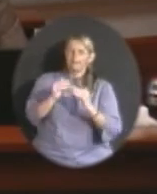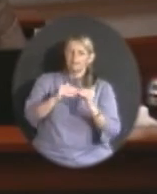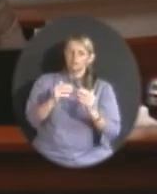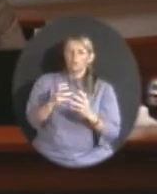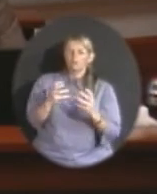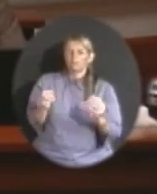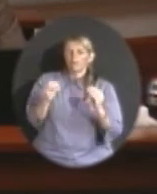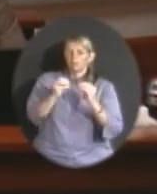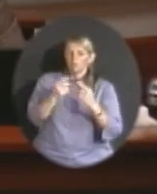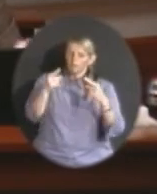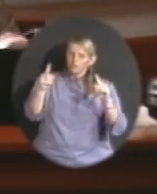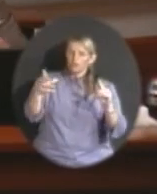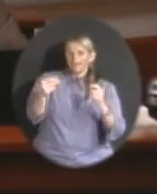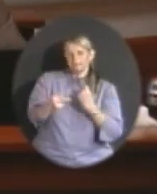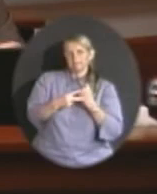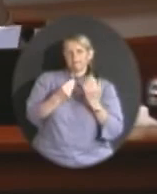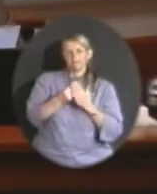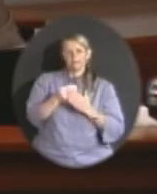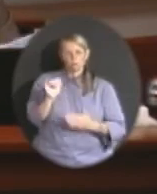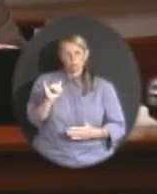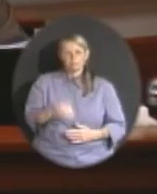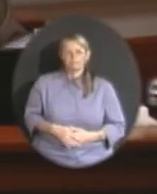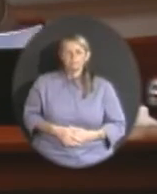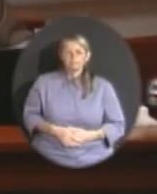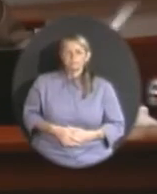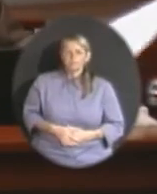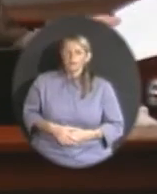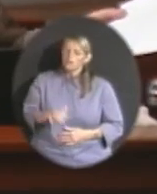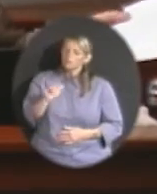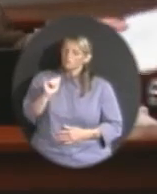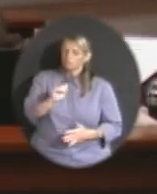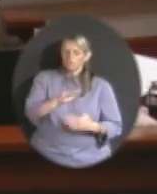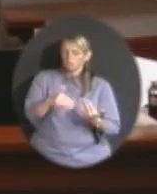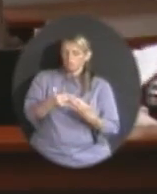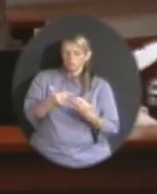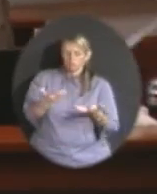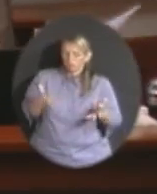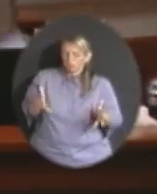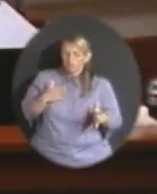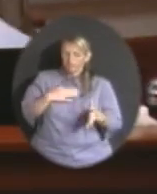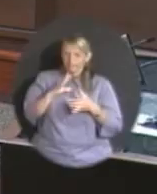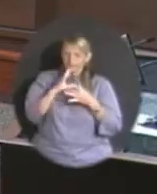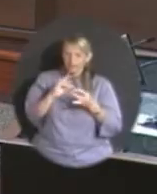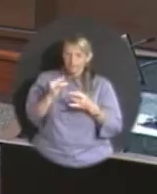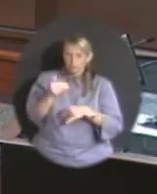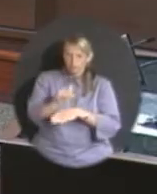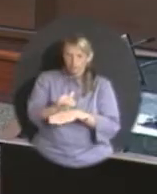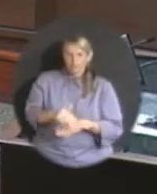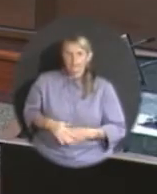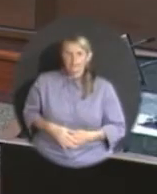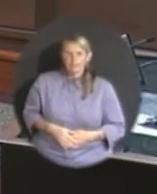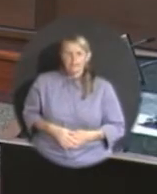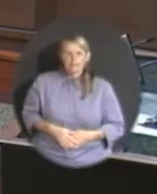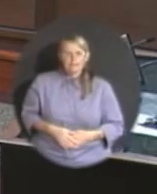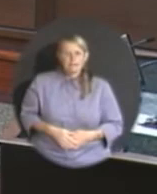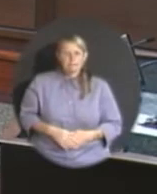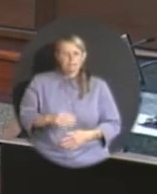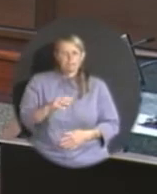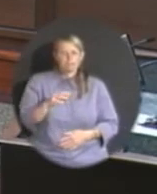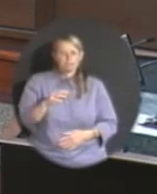and a big savings for us. So that would be my comments tonight. Are we able to do team building